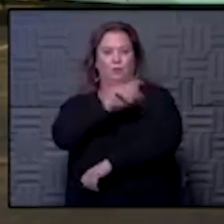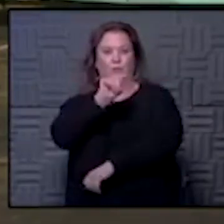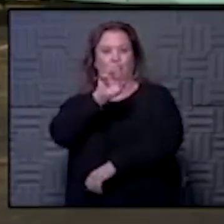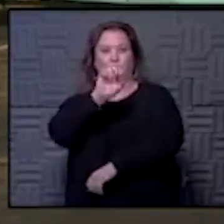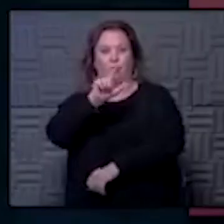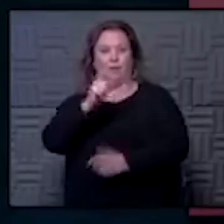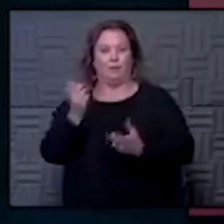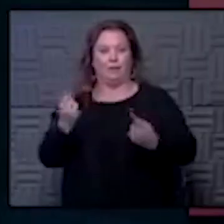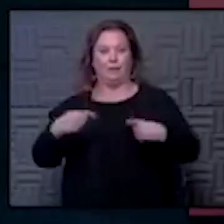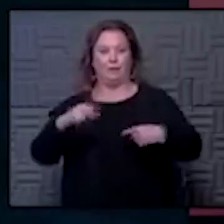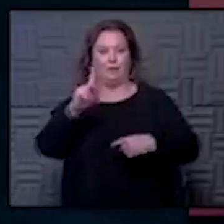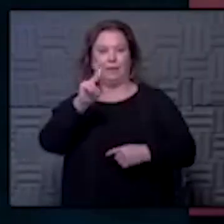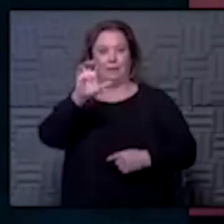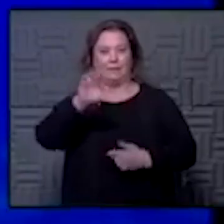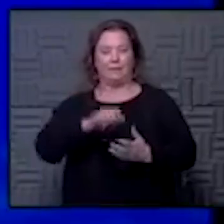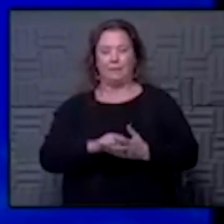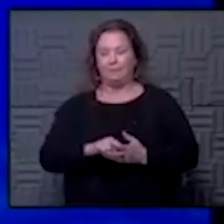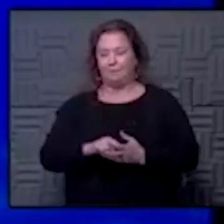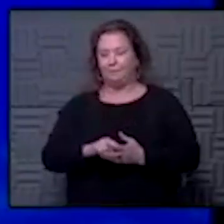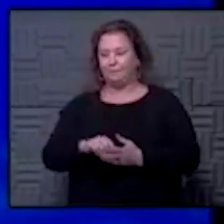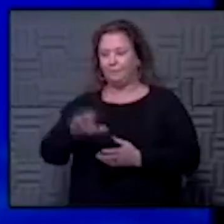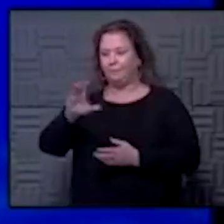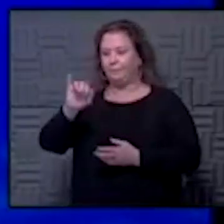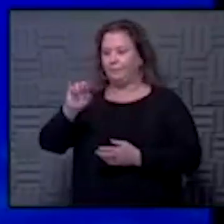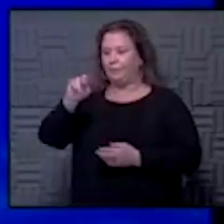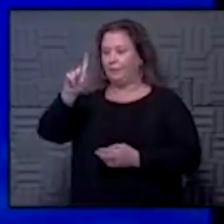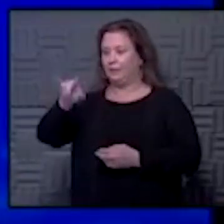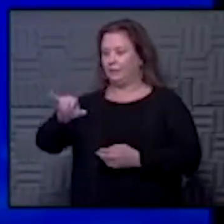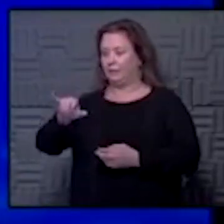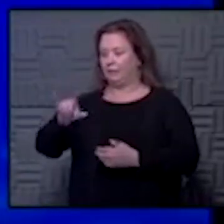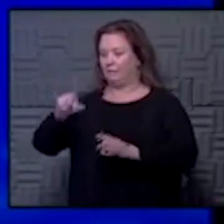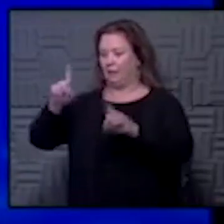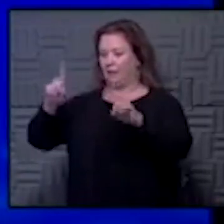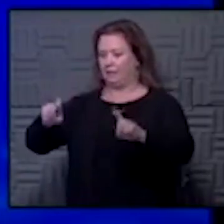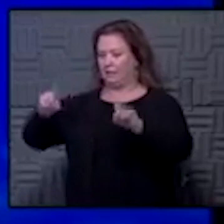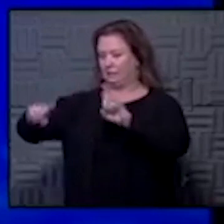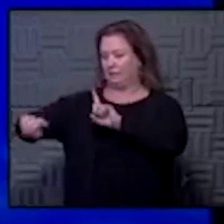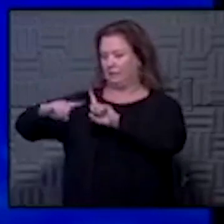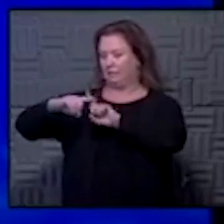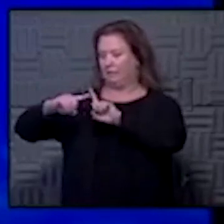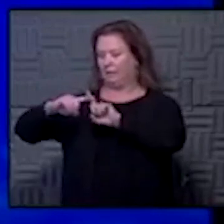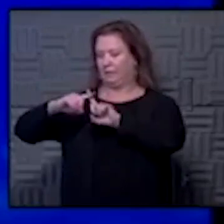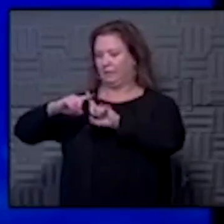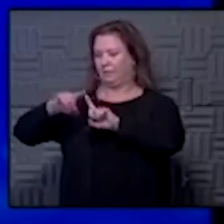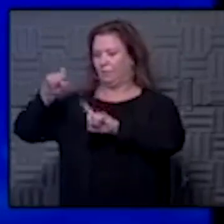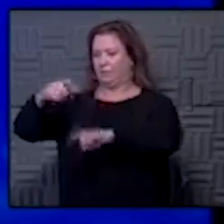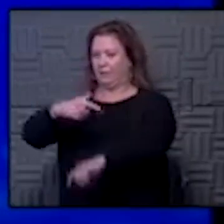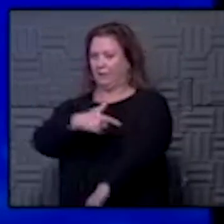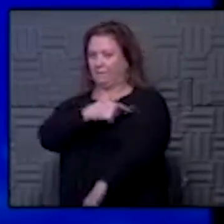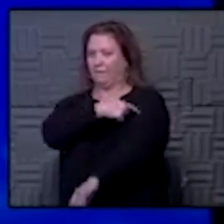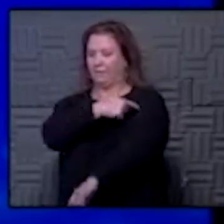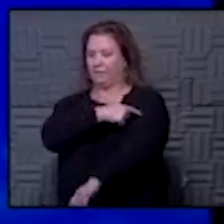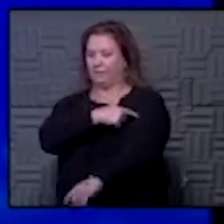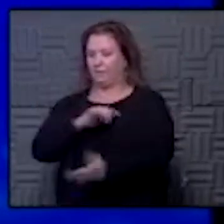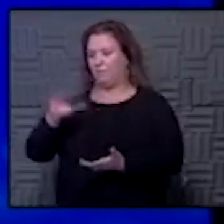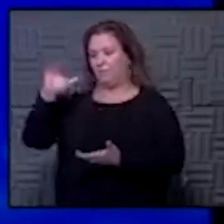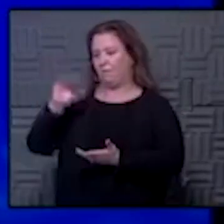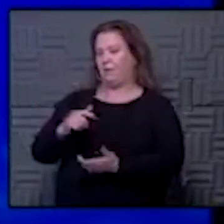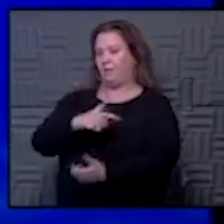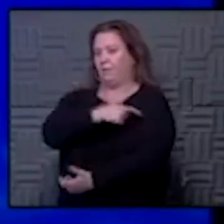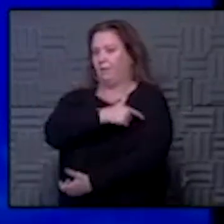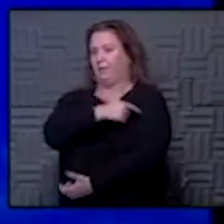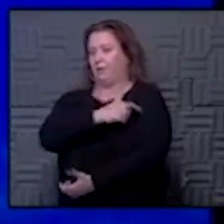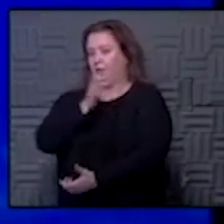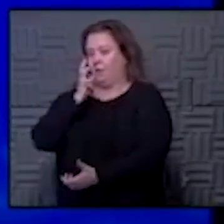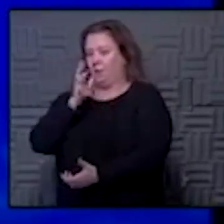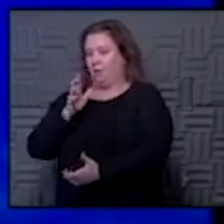well. Cindy wants to know, if tested positive people are going to need a vaccine or less of a vaccine, will